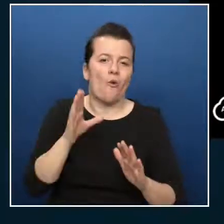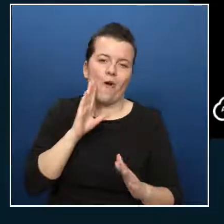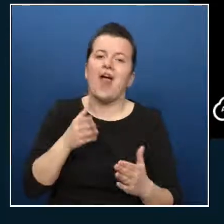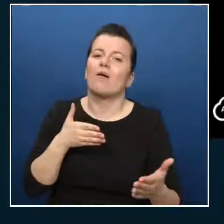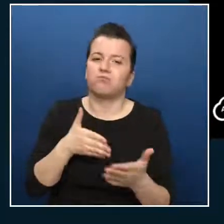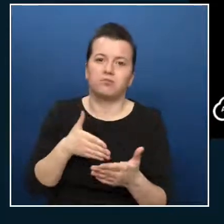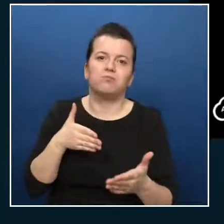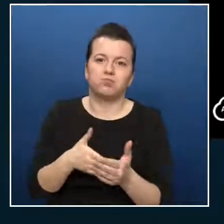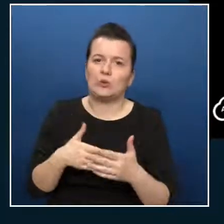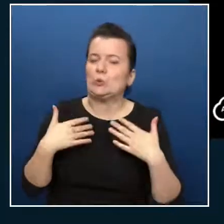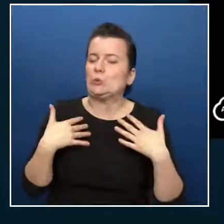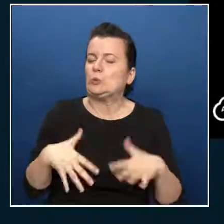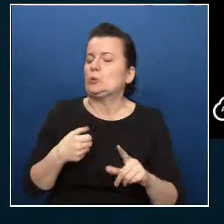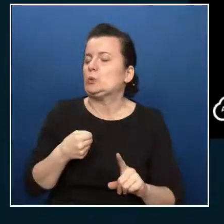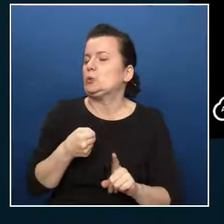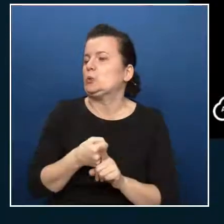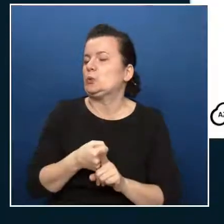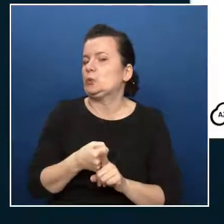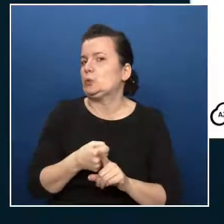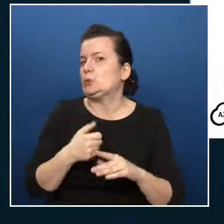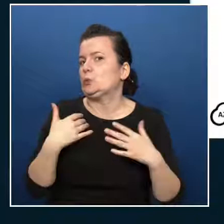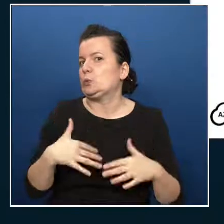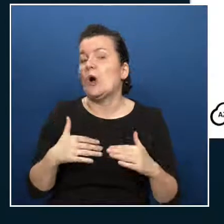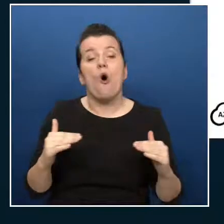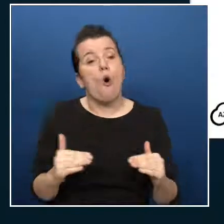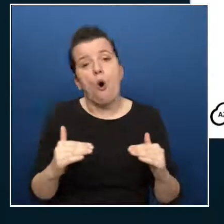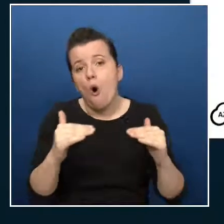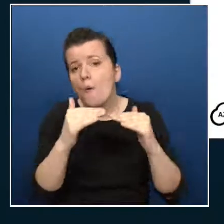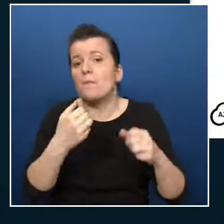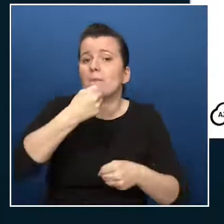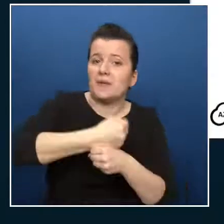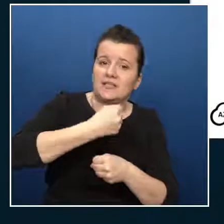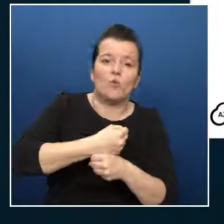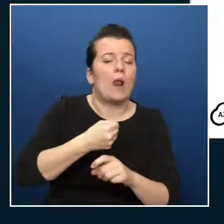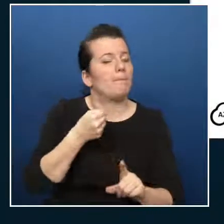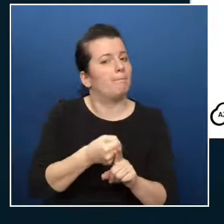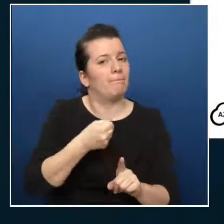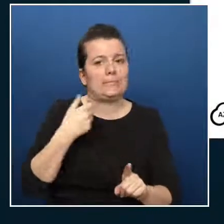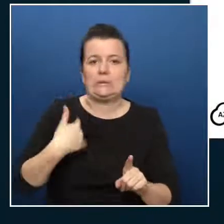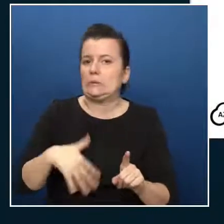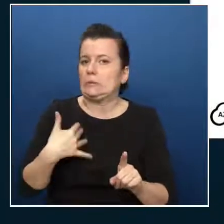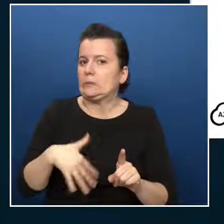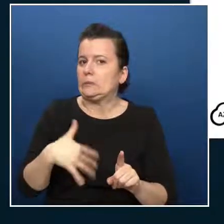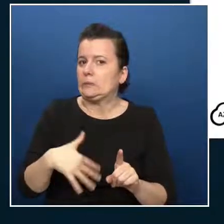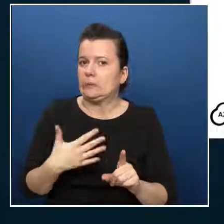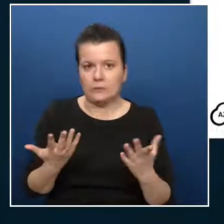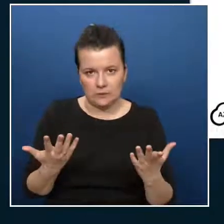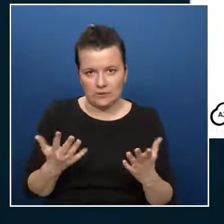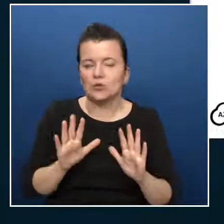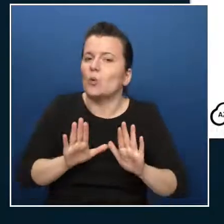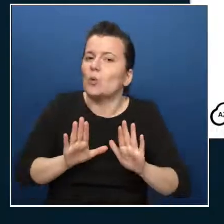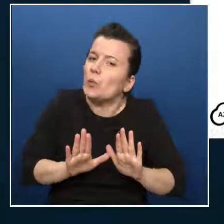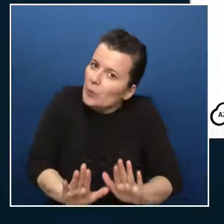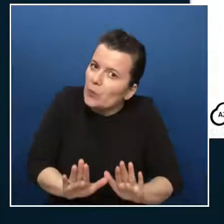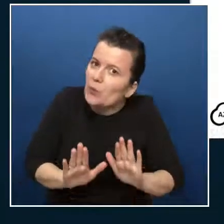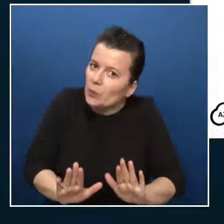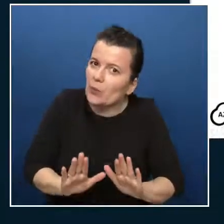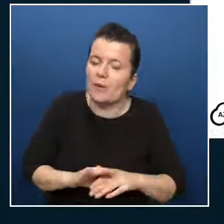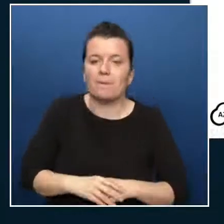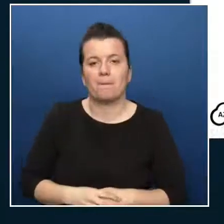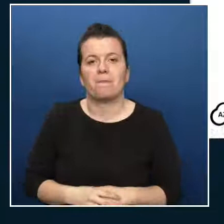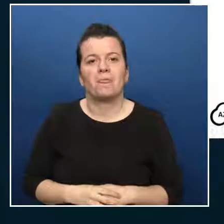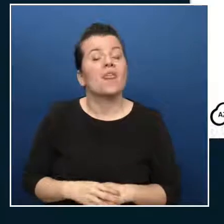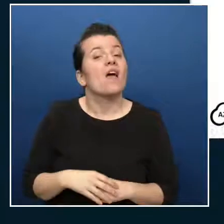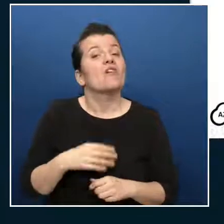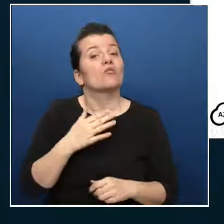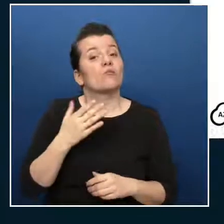your organization or your business. And some good resources that I would like to share with all of you. I